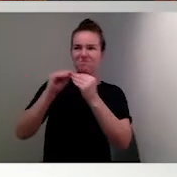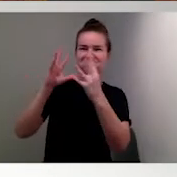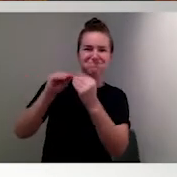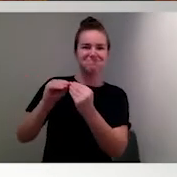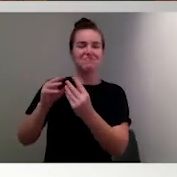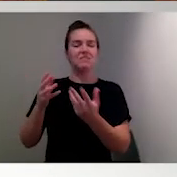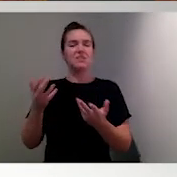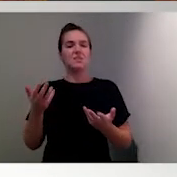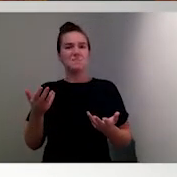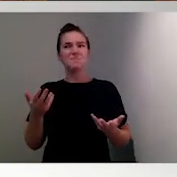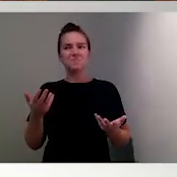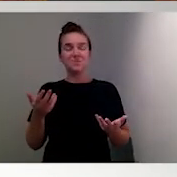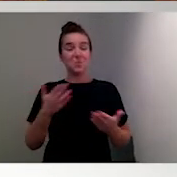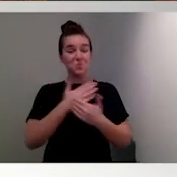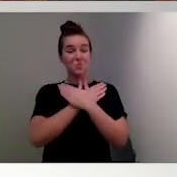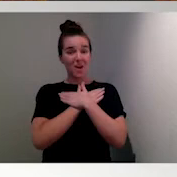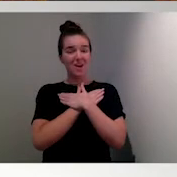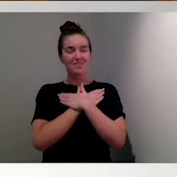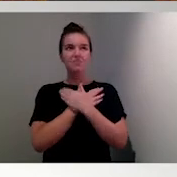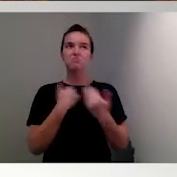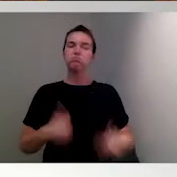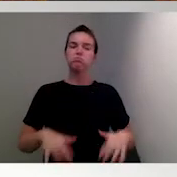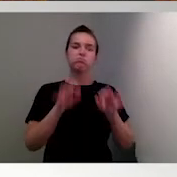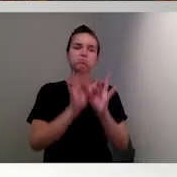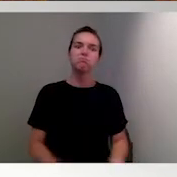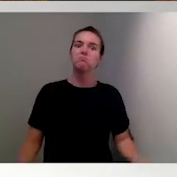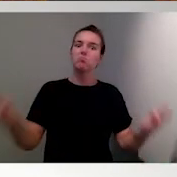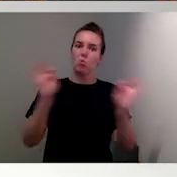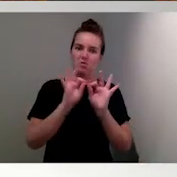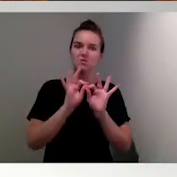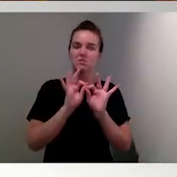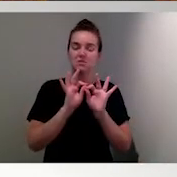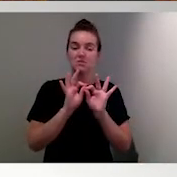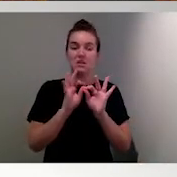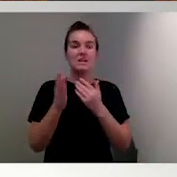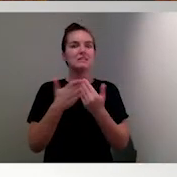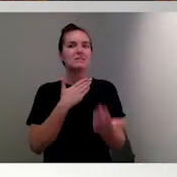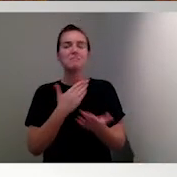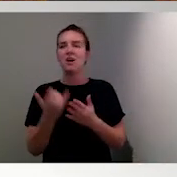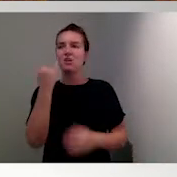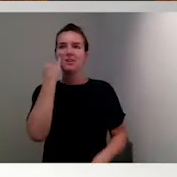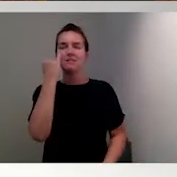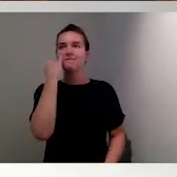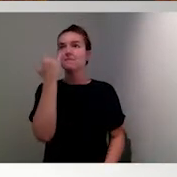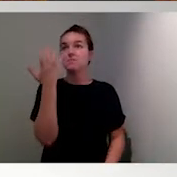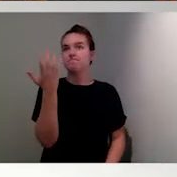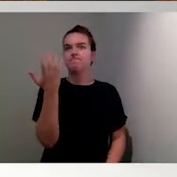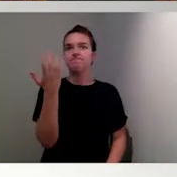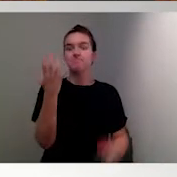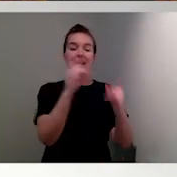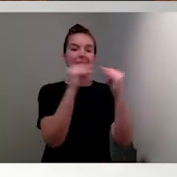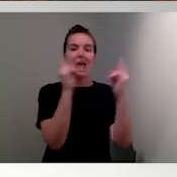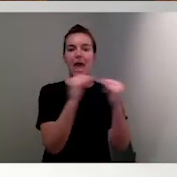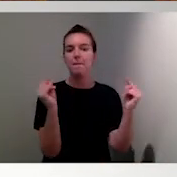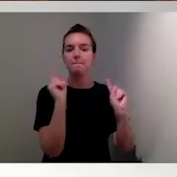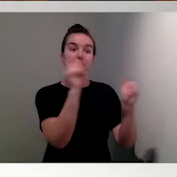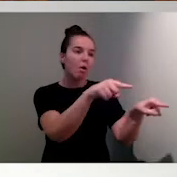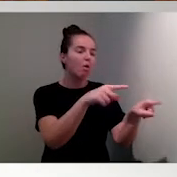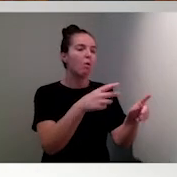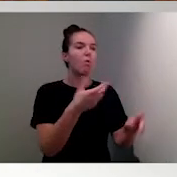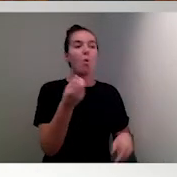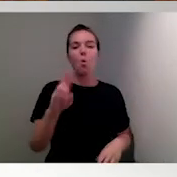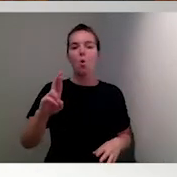we need to make sure that we're taking care of that time. Whether it's tent camping or whether it's luxury